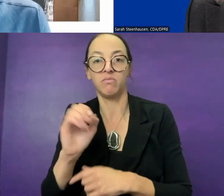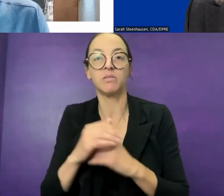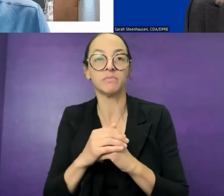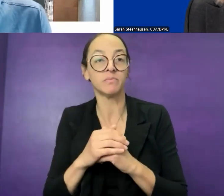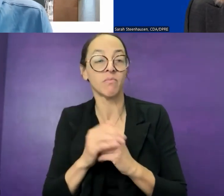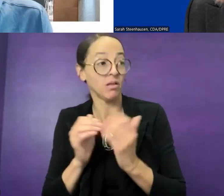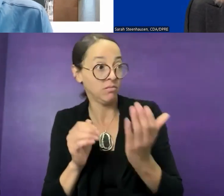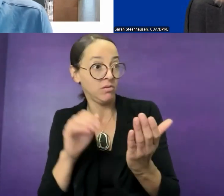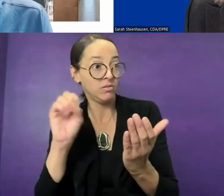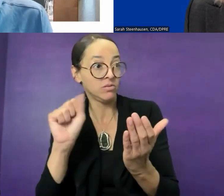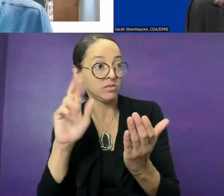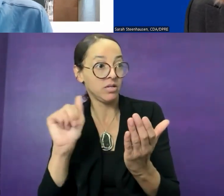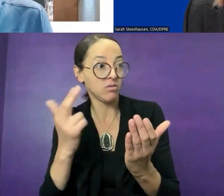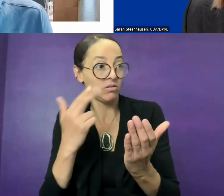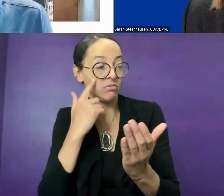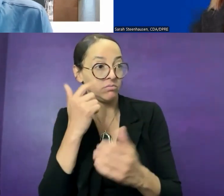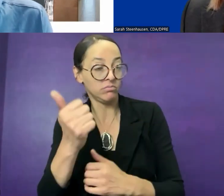good. Thank you for your question.